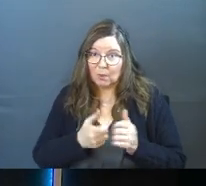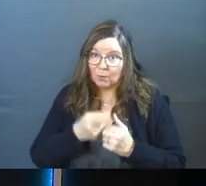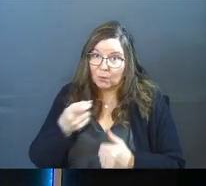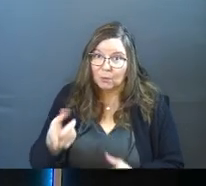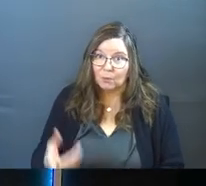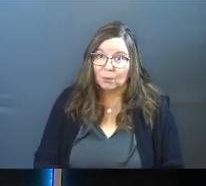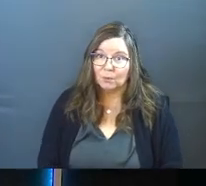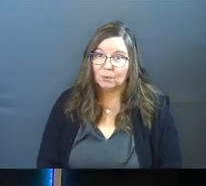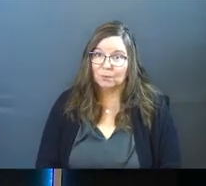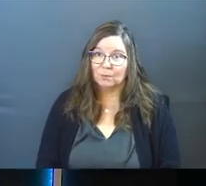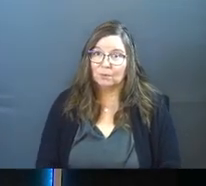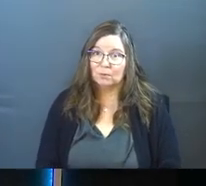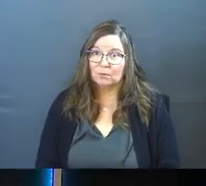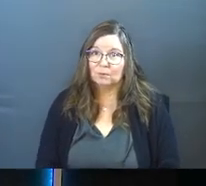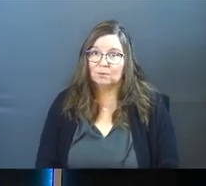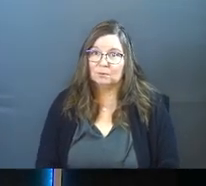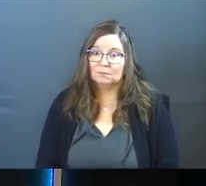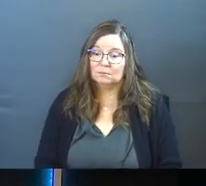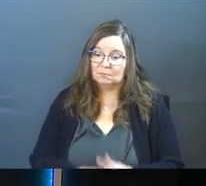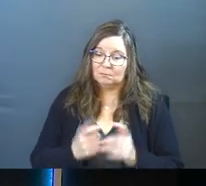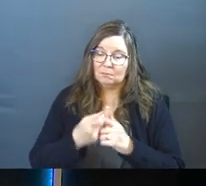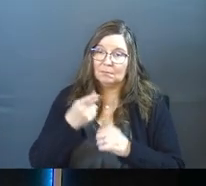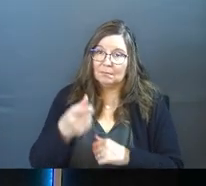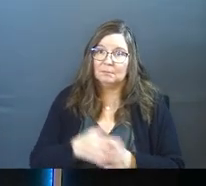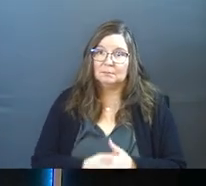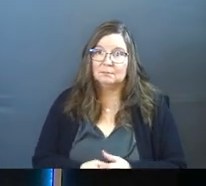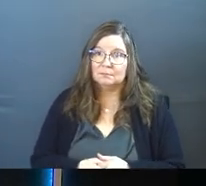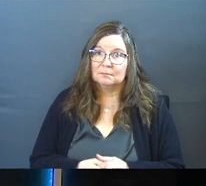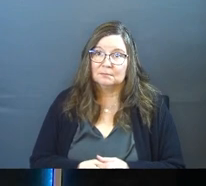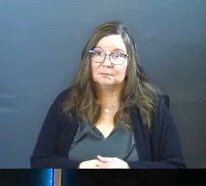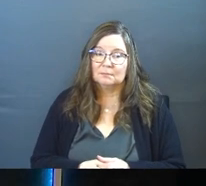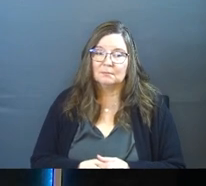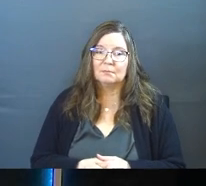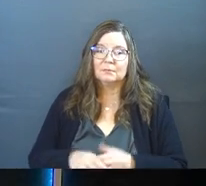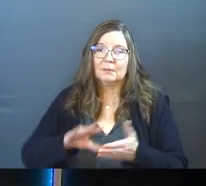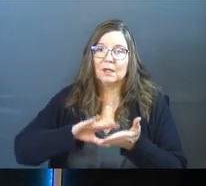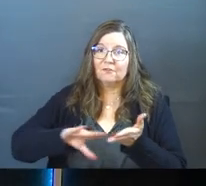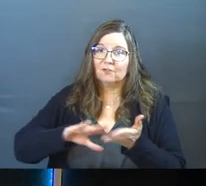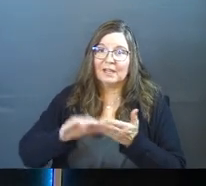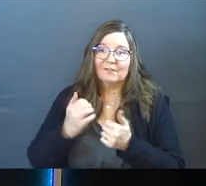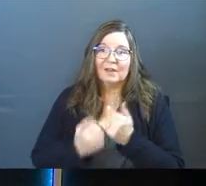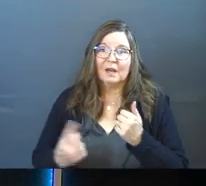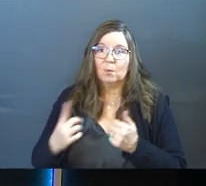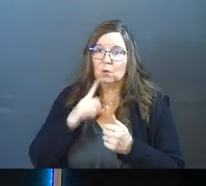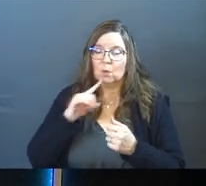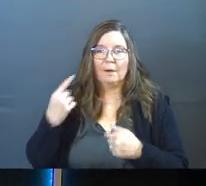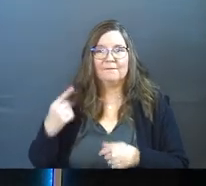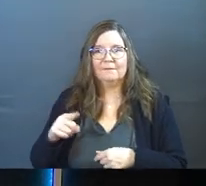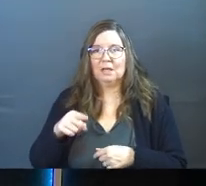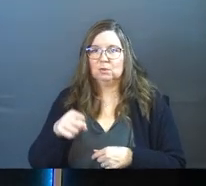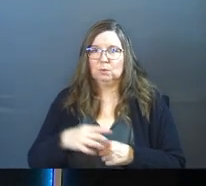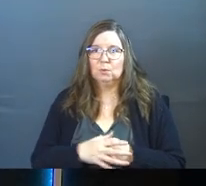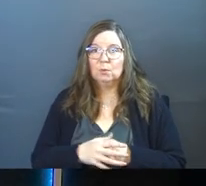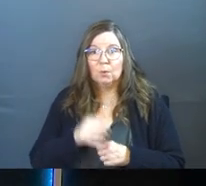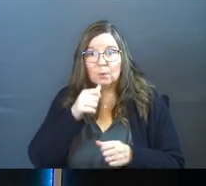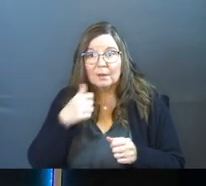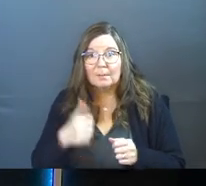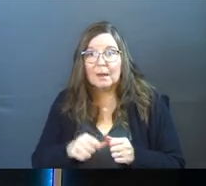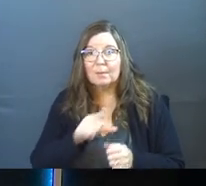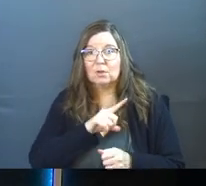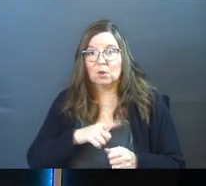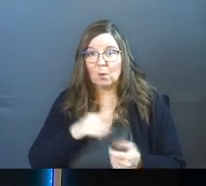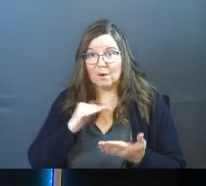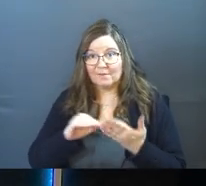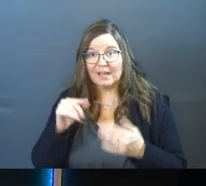with you. It starts with you. And forgive anyone who offends you. Remember, the